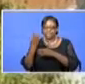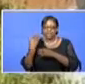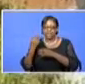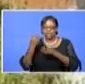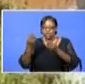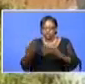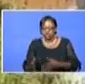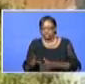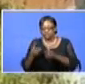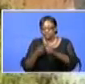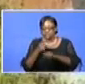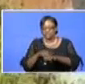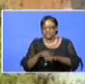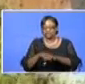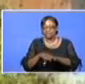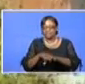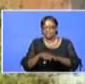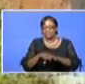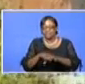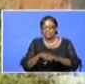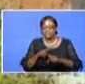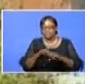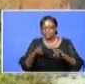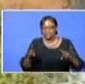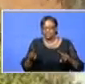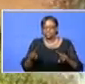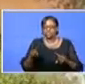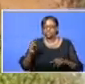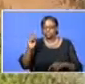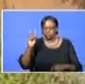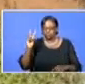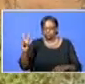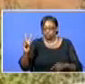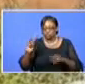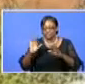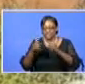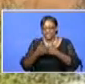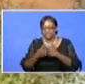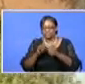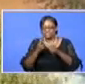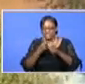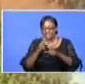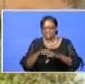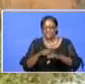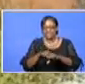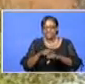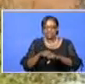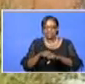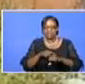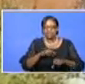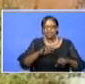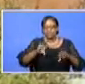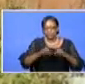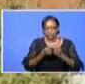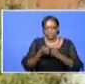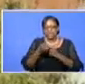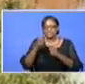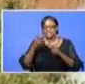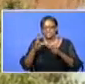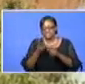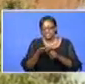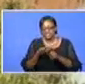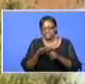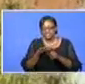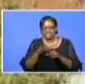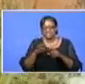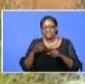first set 6-4. Carrie held her first two service games in the second set, but was broken again in the sixth game and the